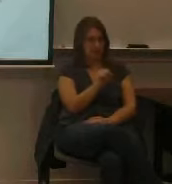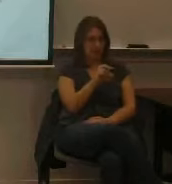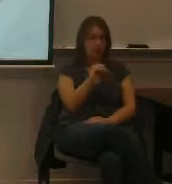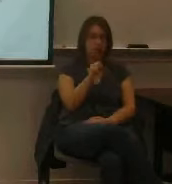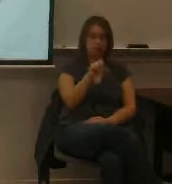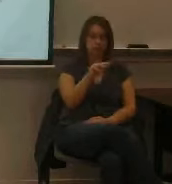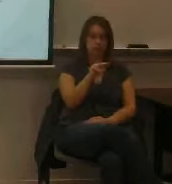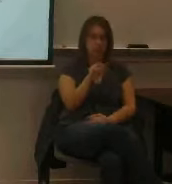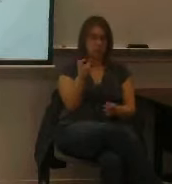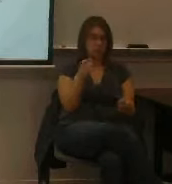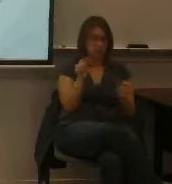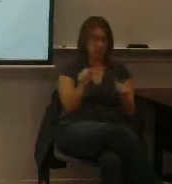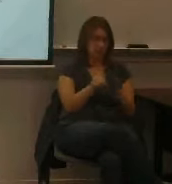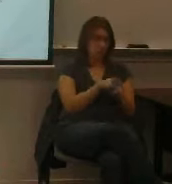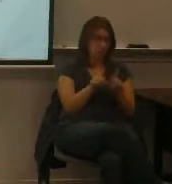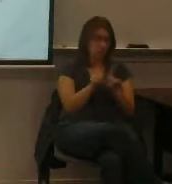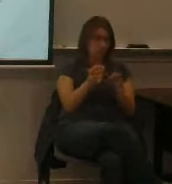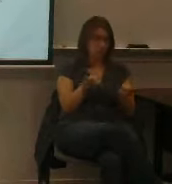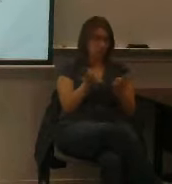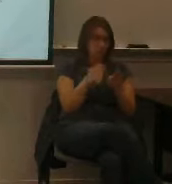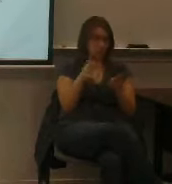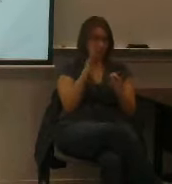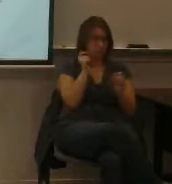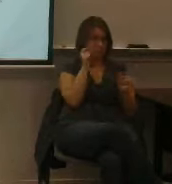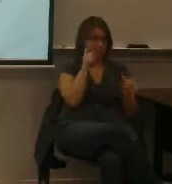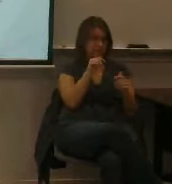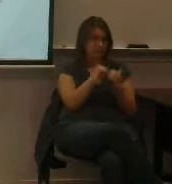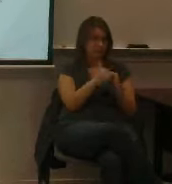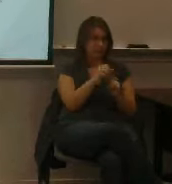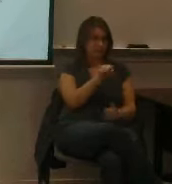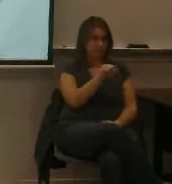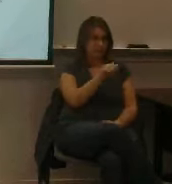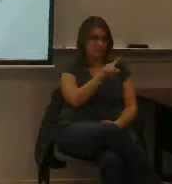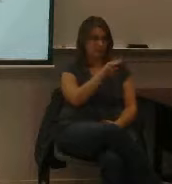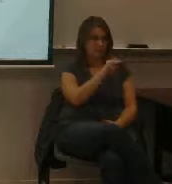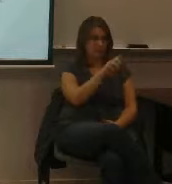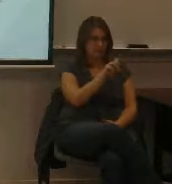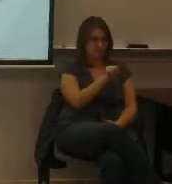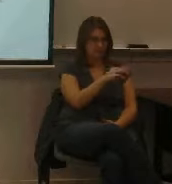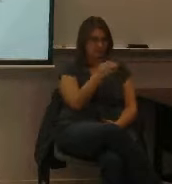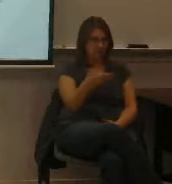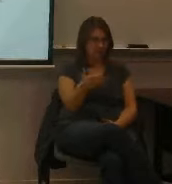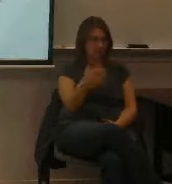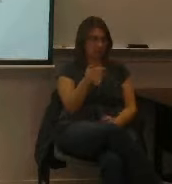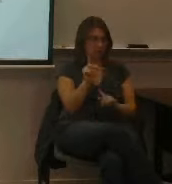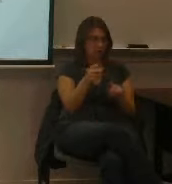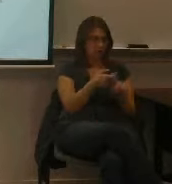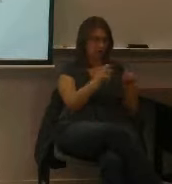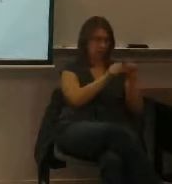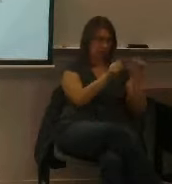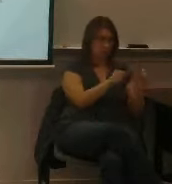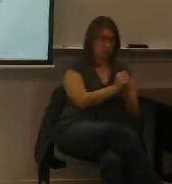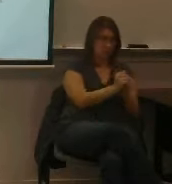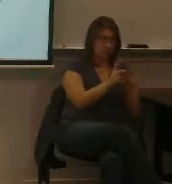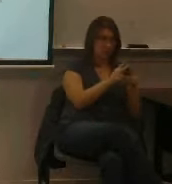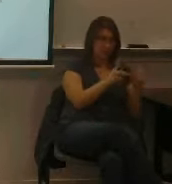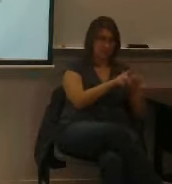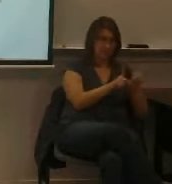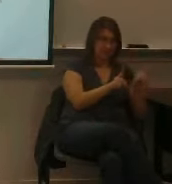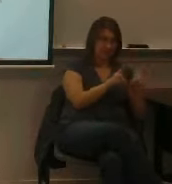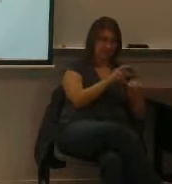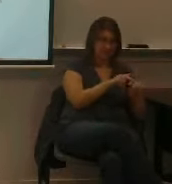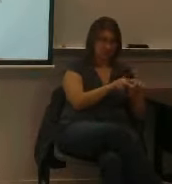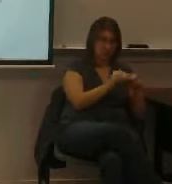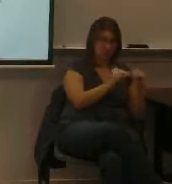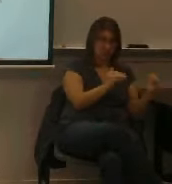Osmoregulation can also be important, and it's pretty amazing how salmonid eels and such, they go essentially from systems with very different